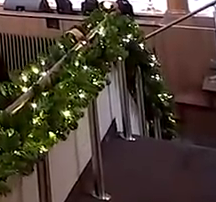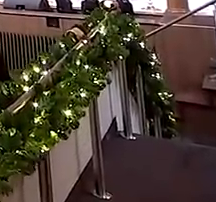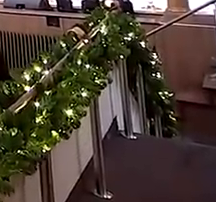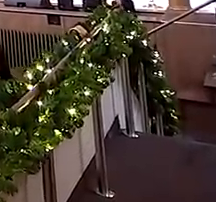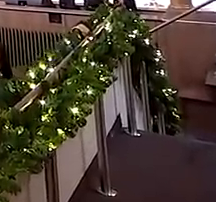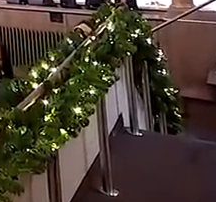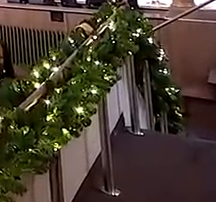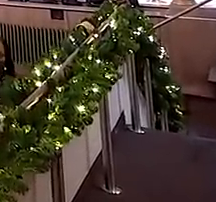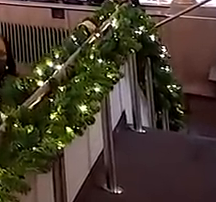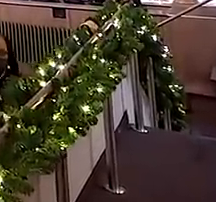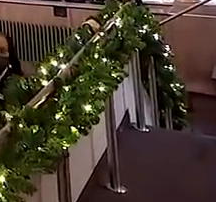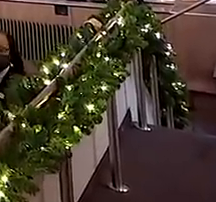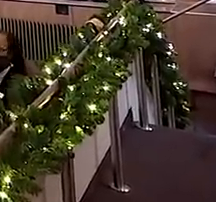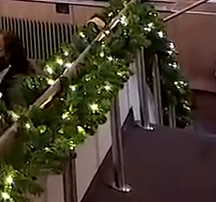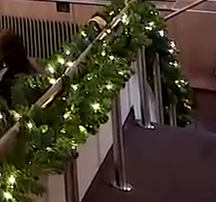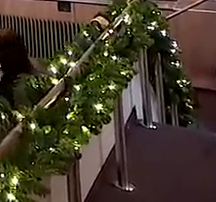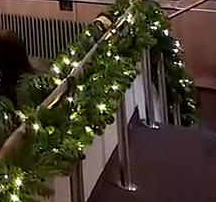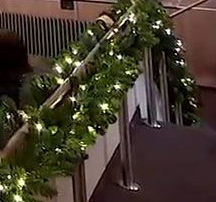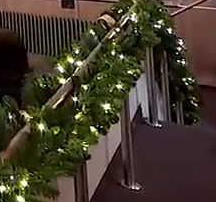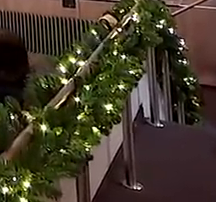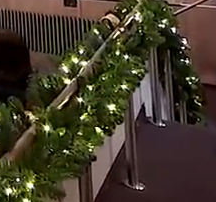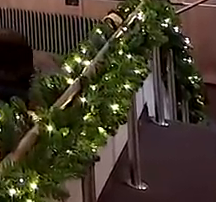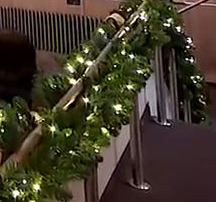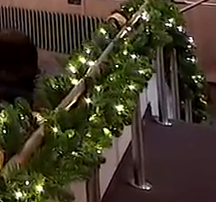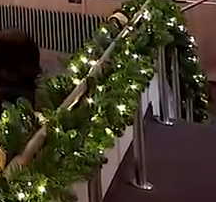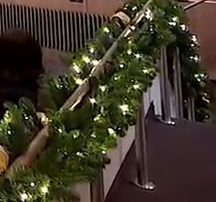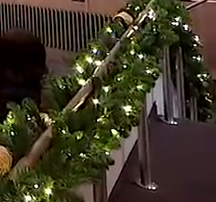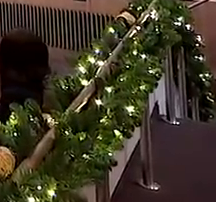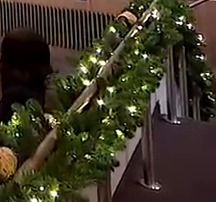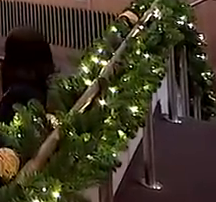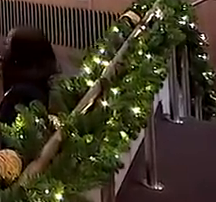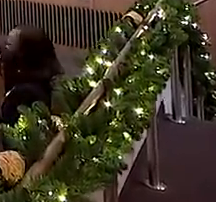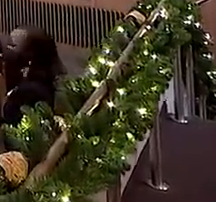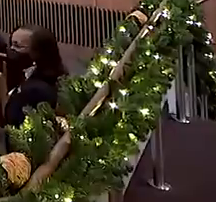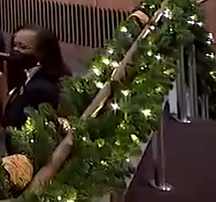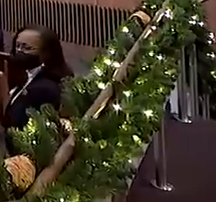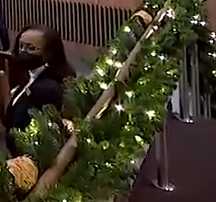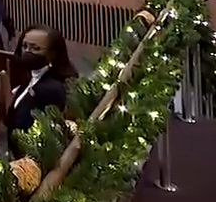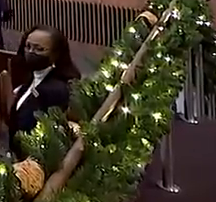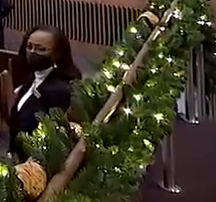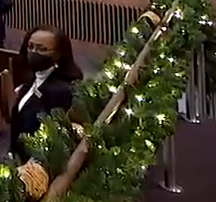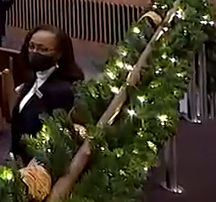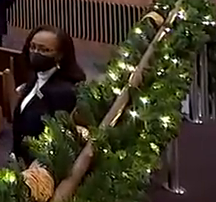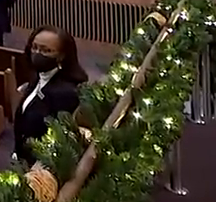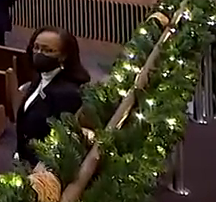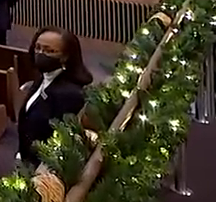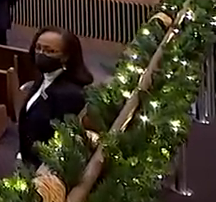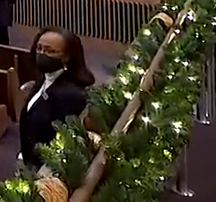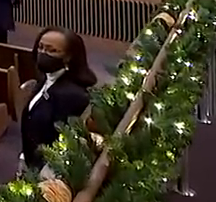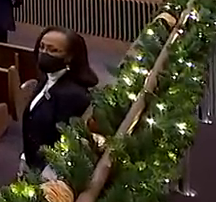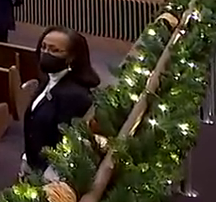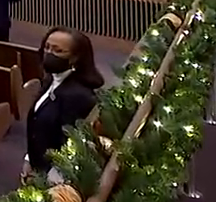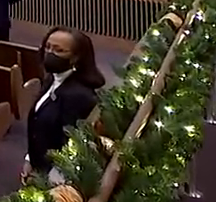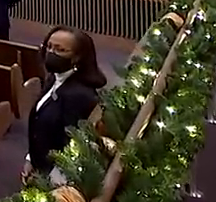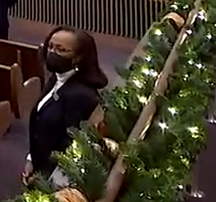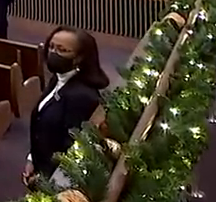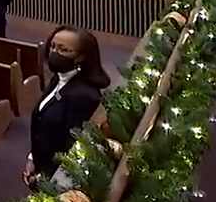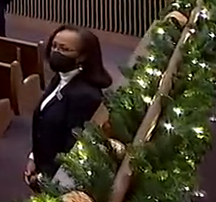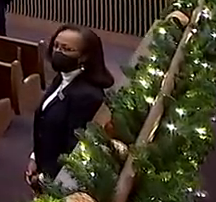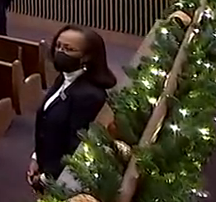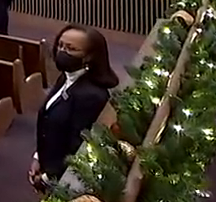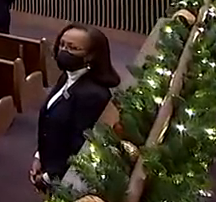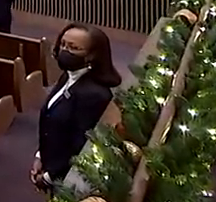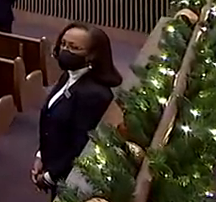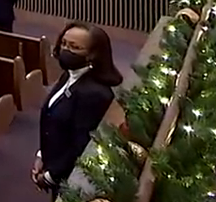Good morning, church family. Come on, stand on your feet. Let's begin to bless the Lord this morning. Hallelujah. Come on, put those